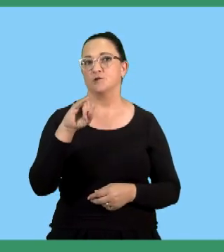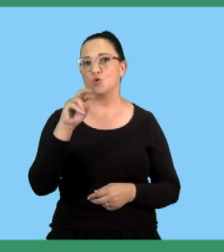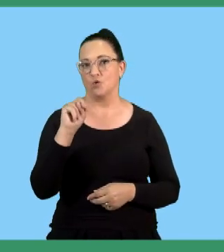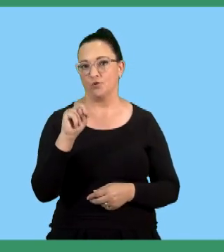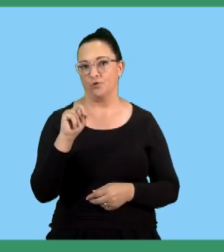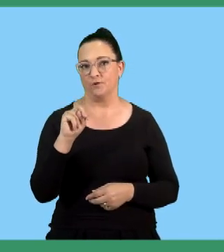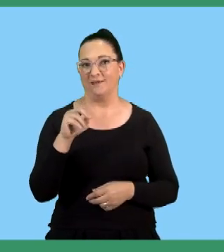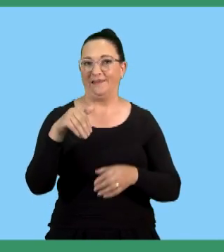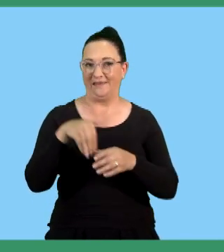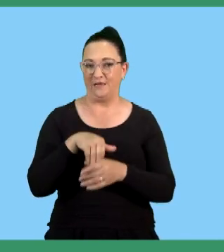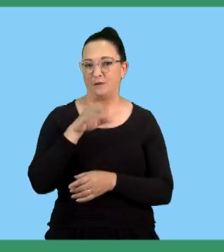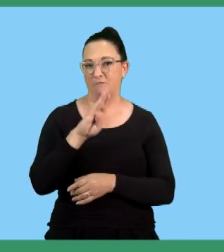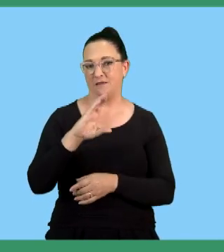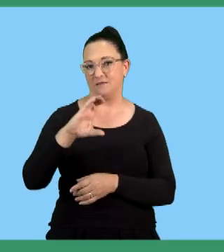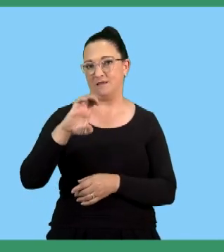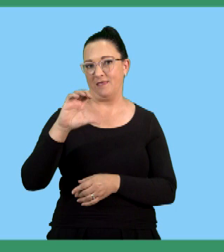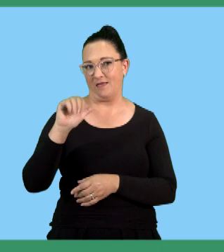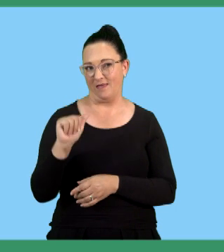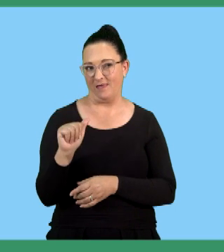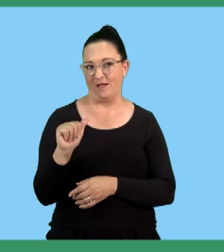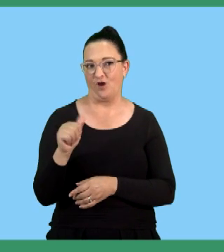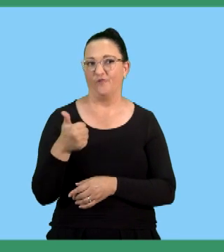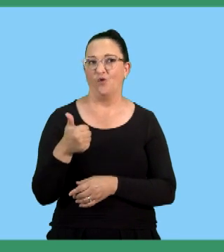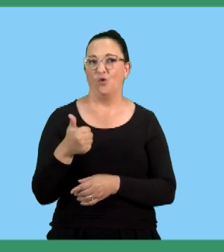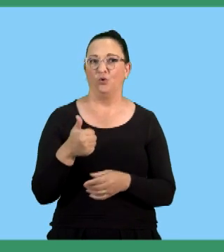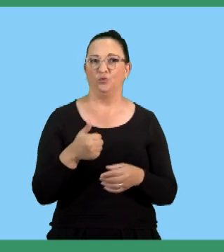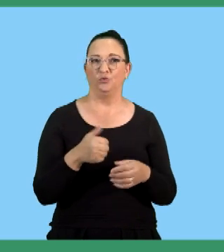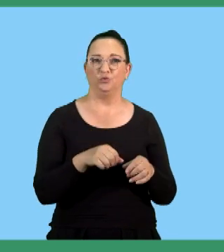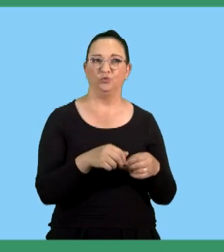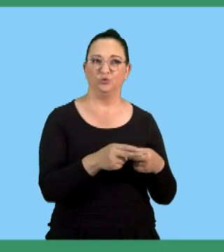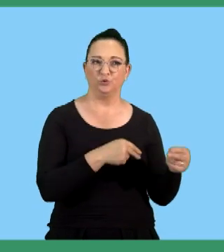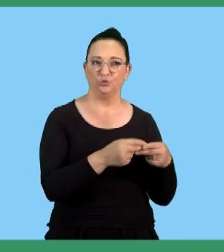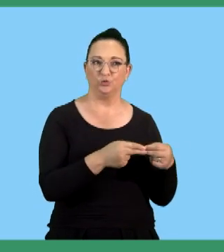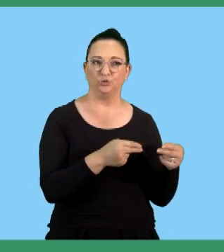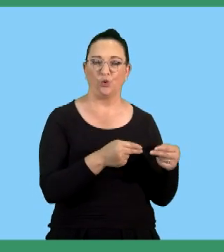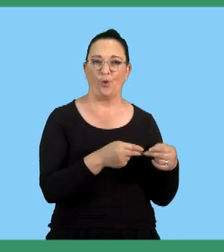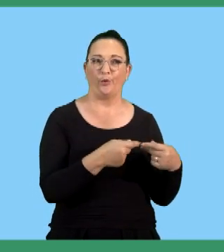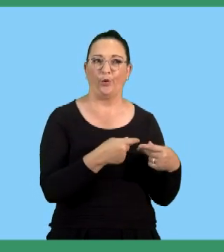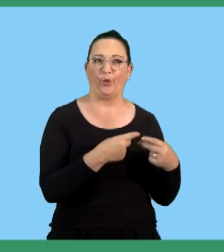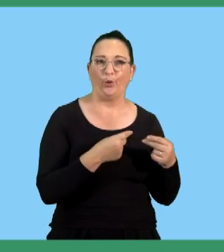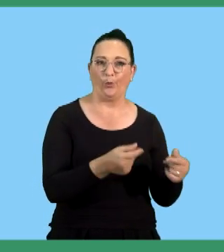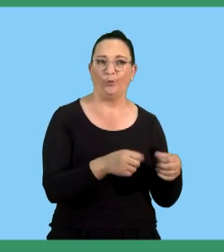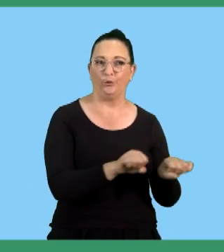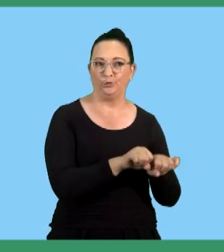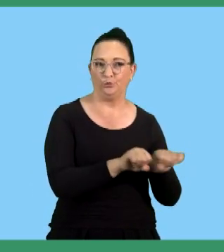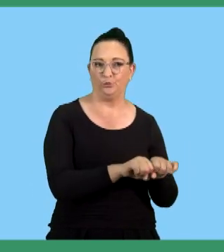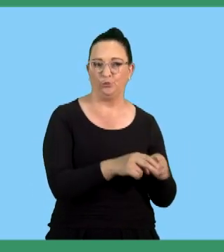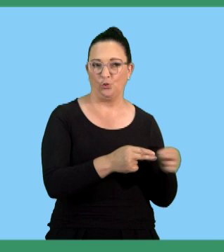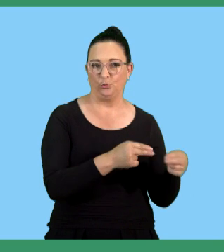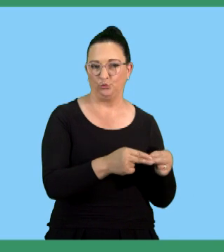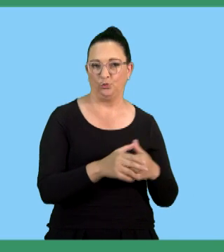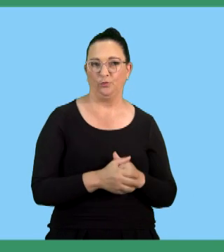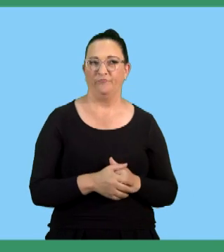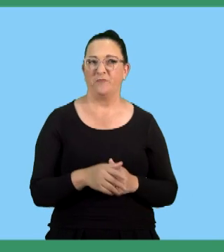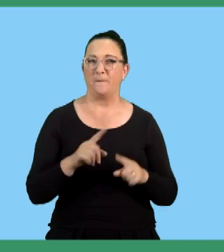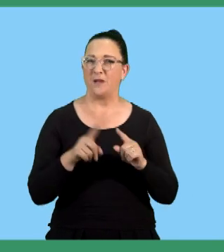Quick Shoe Store complied with in each statement below. Let's read the statements and be able to identify